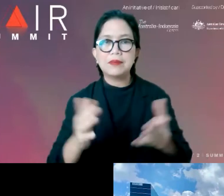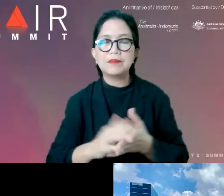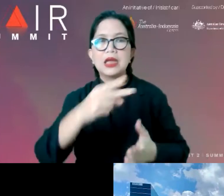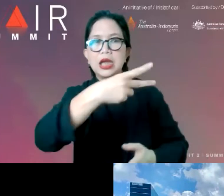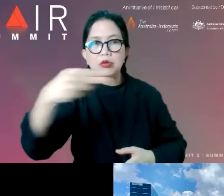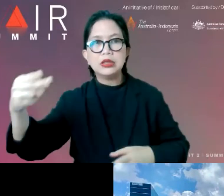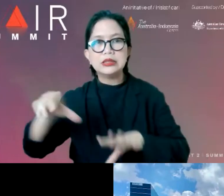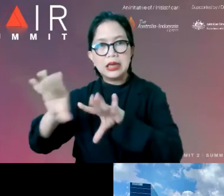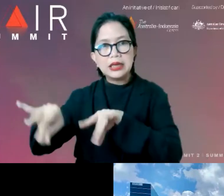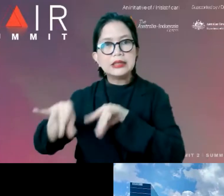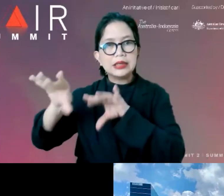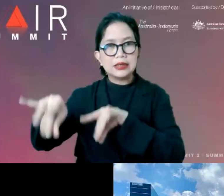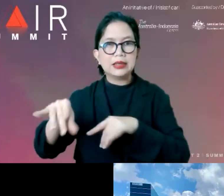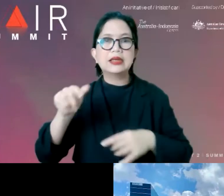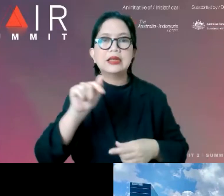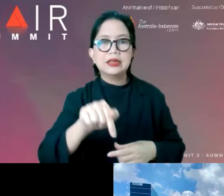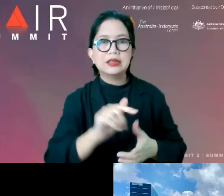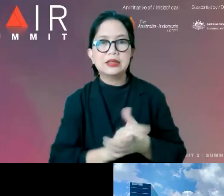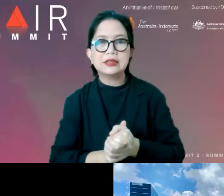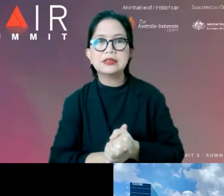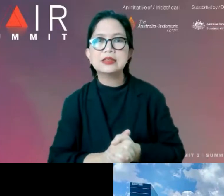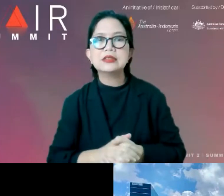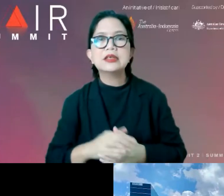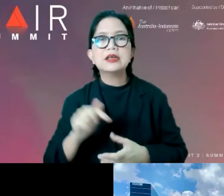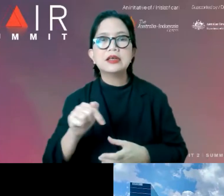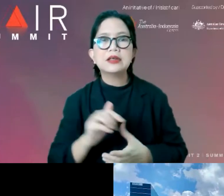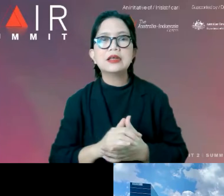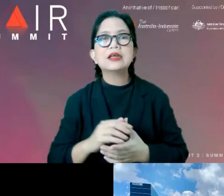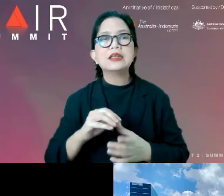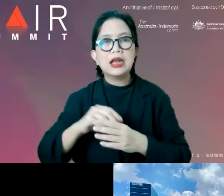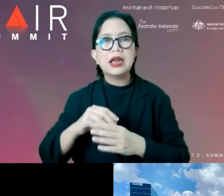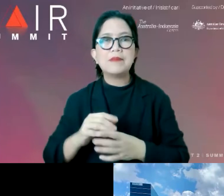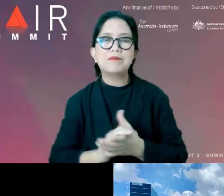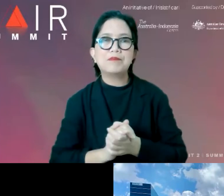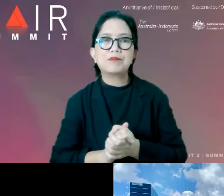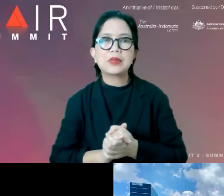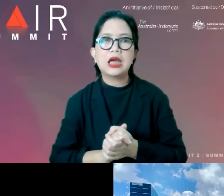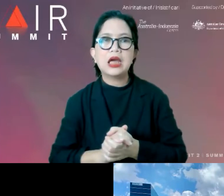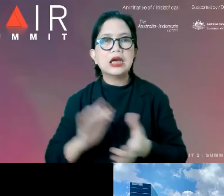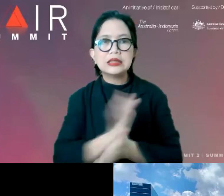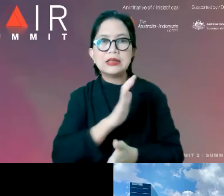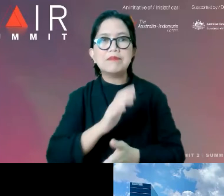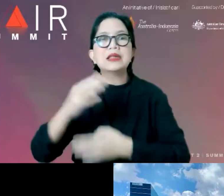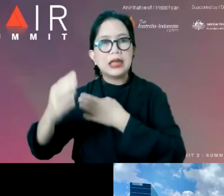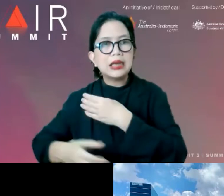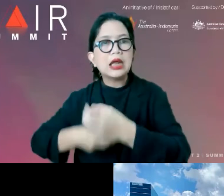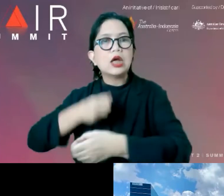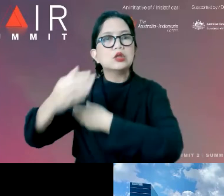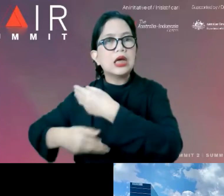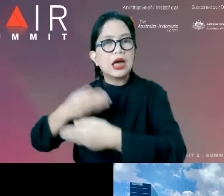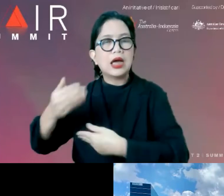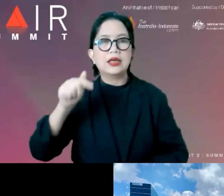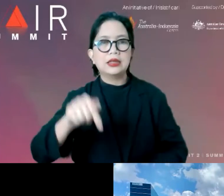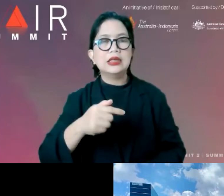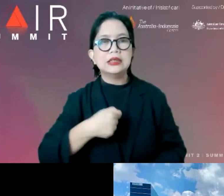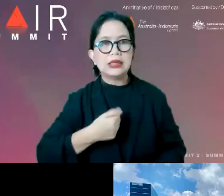Australia, including in this health industry space. I might just mention, I'm friends with